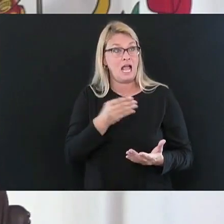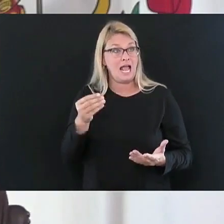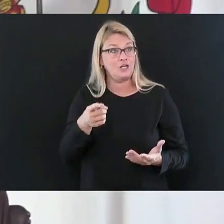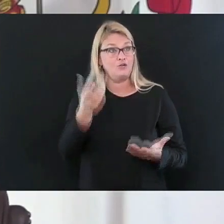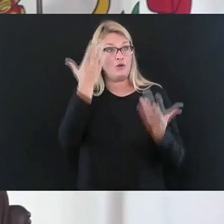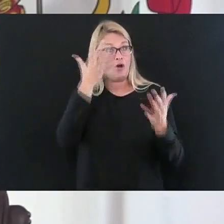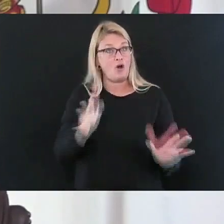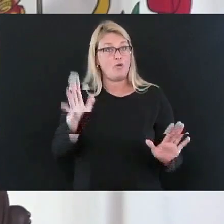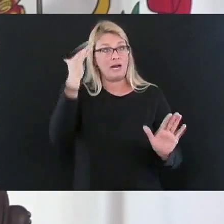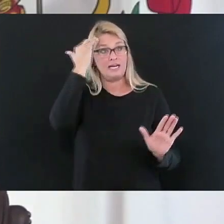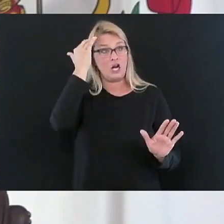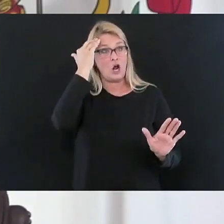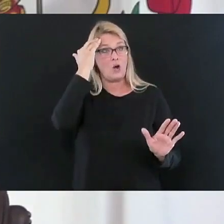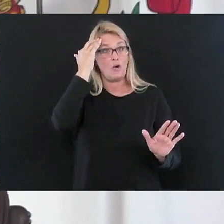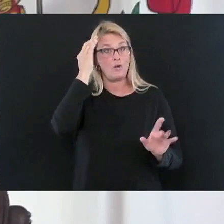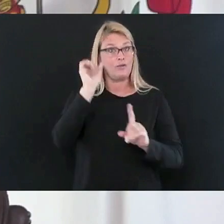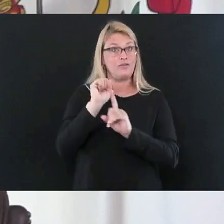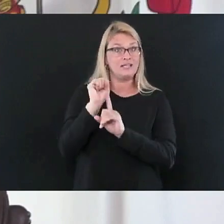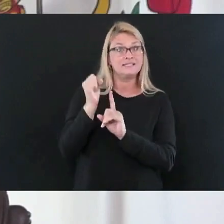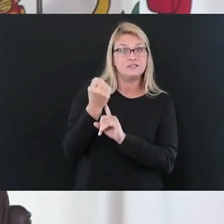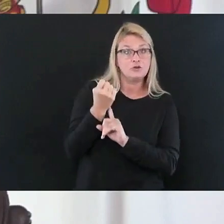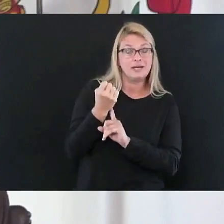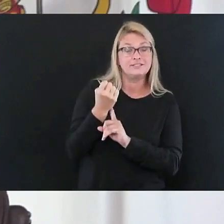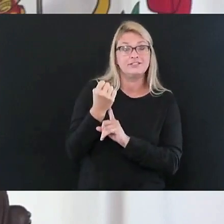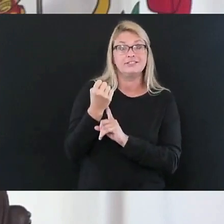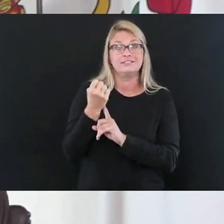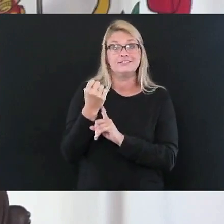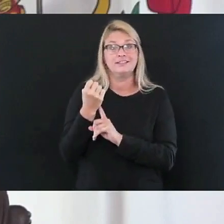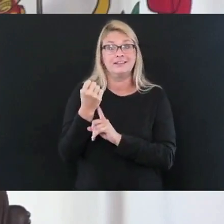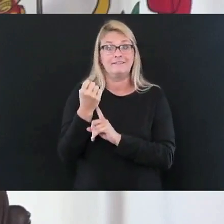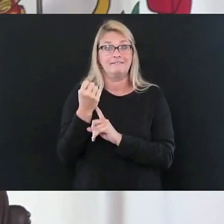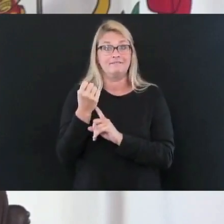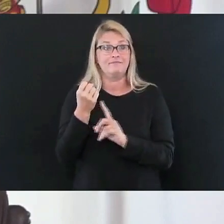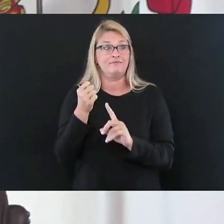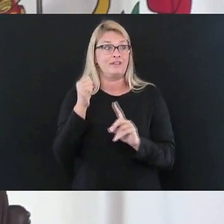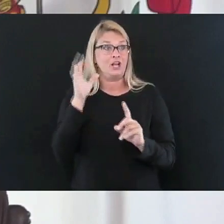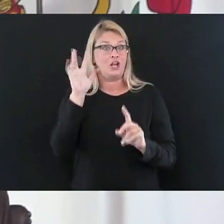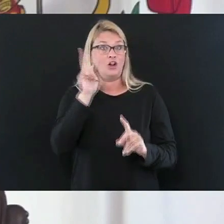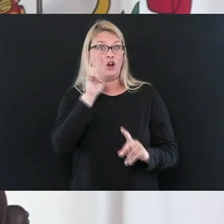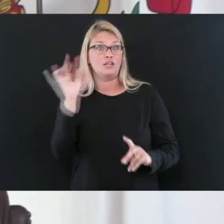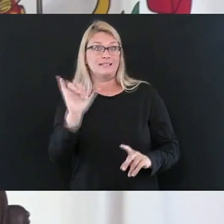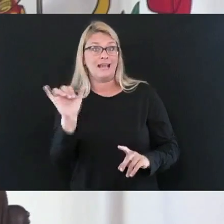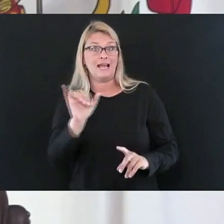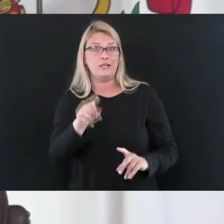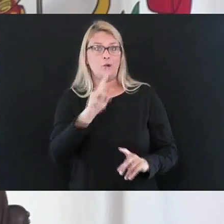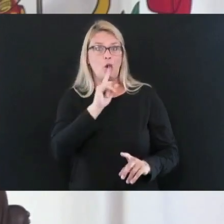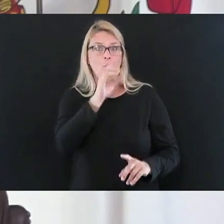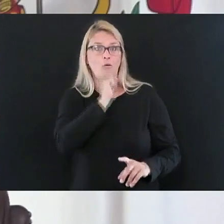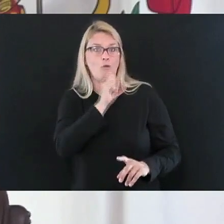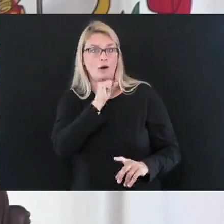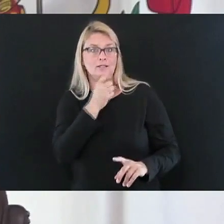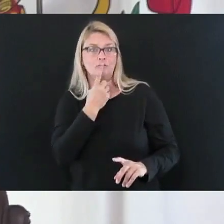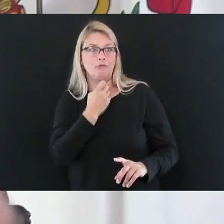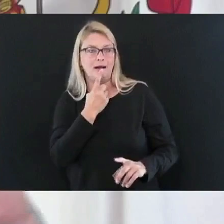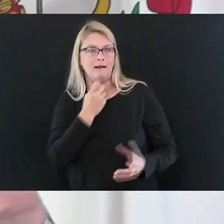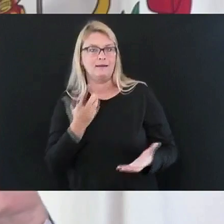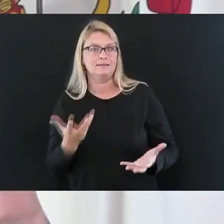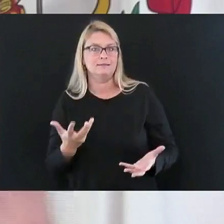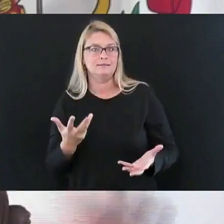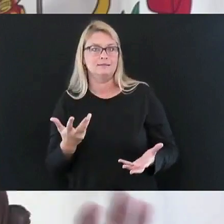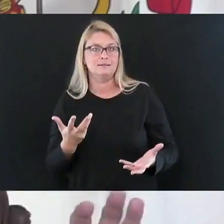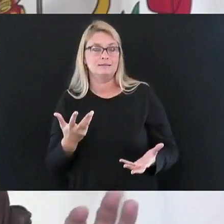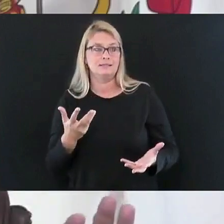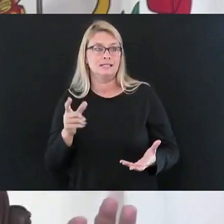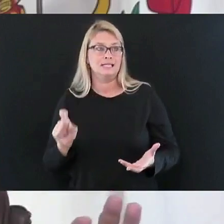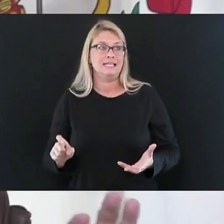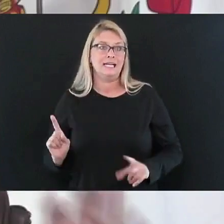the situation that you've known it for days, that it looks like you're in the orange or whatever it may be, and you need